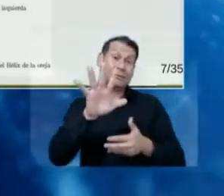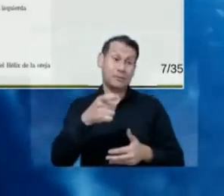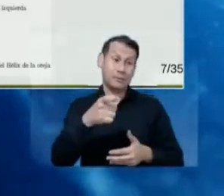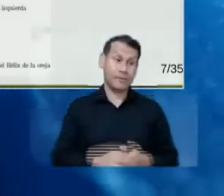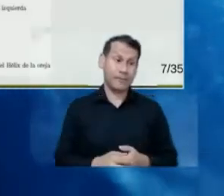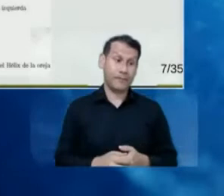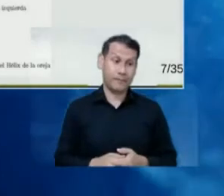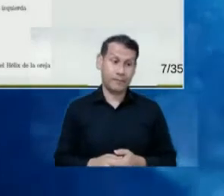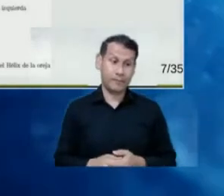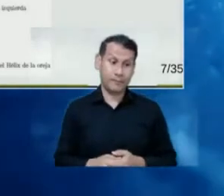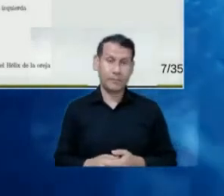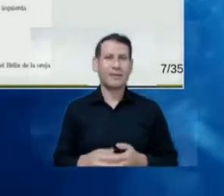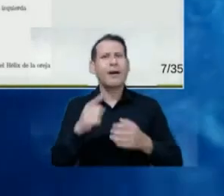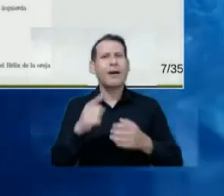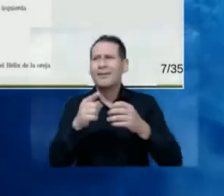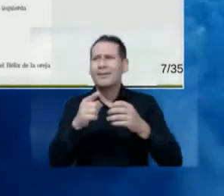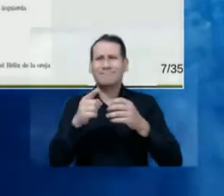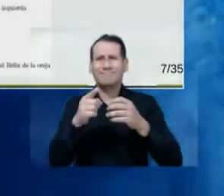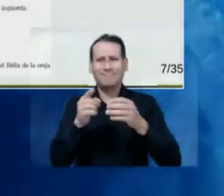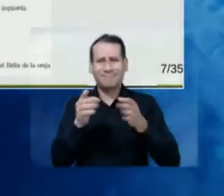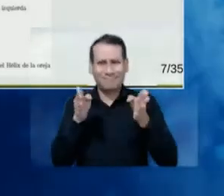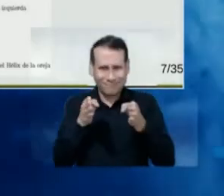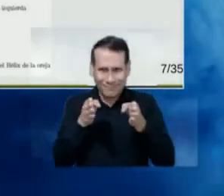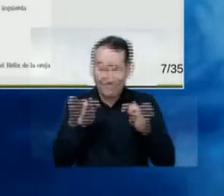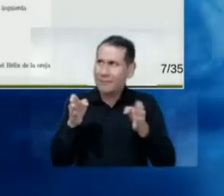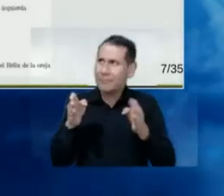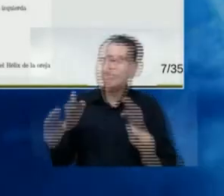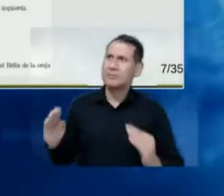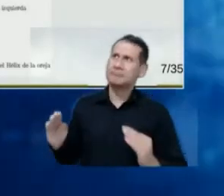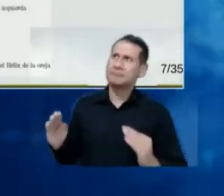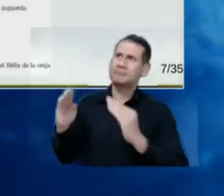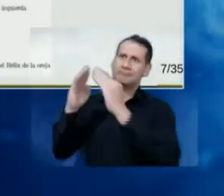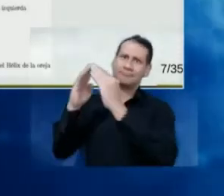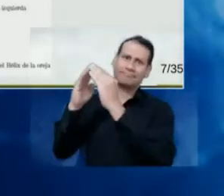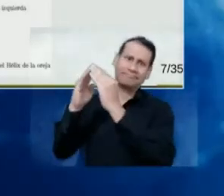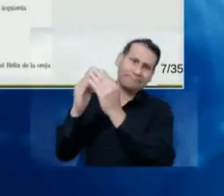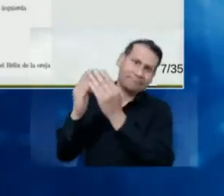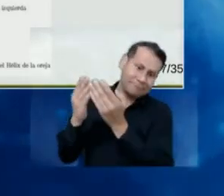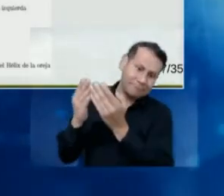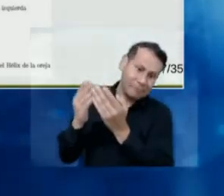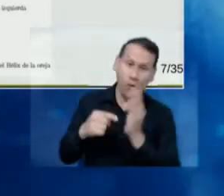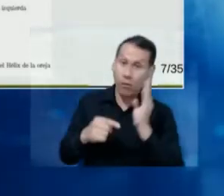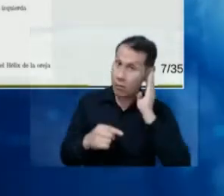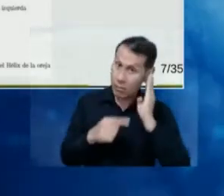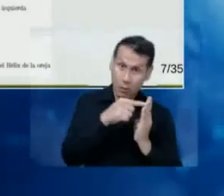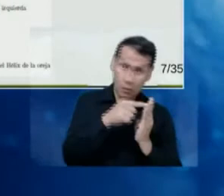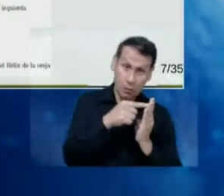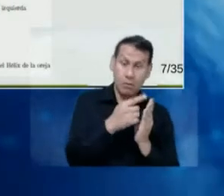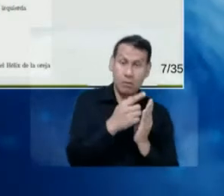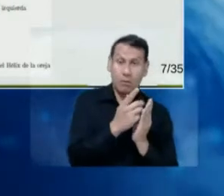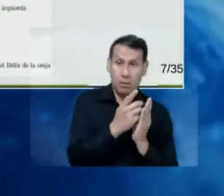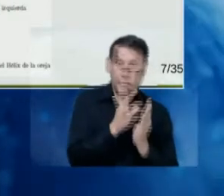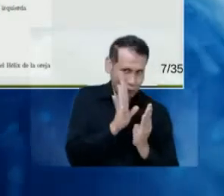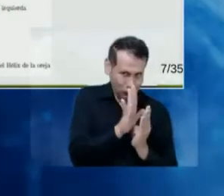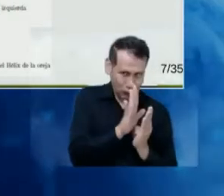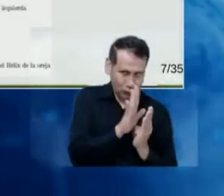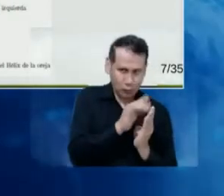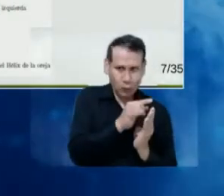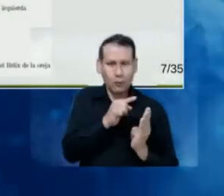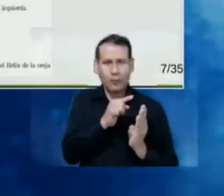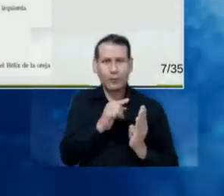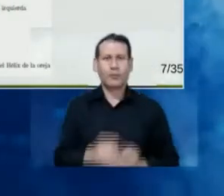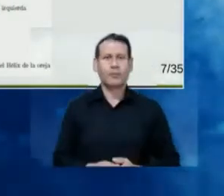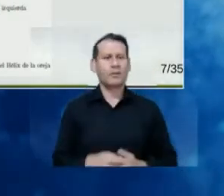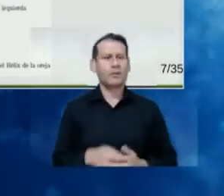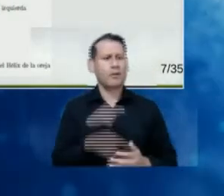one, which is the one applied to the antenna, a type of antenna that is specific. And here we have